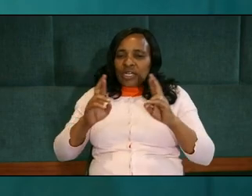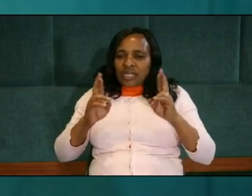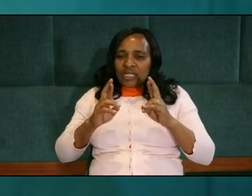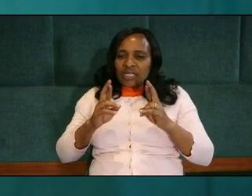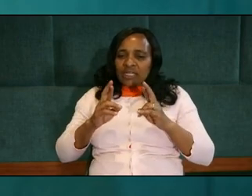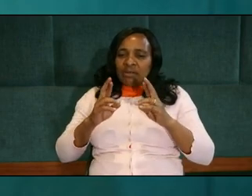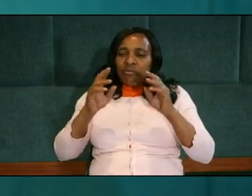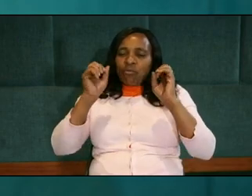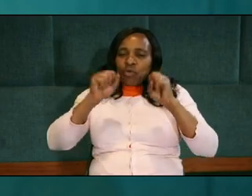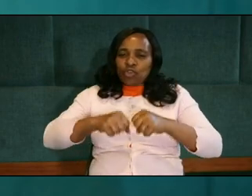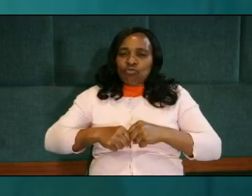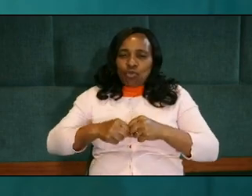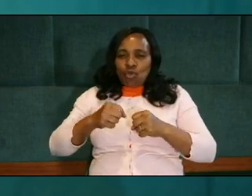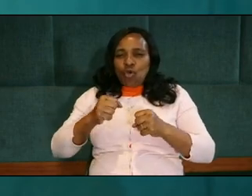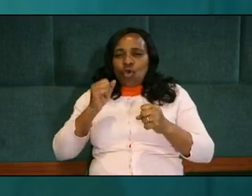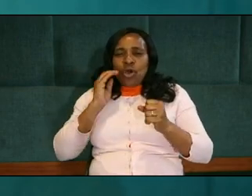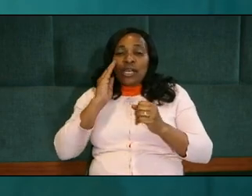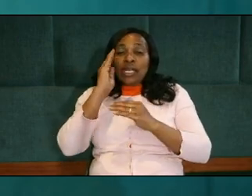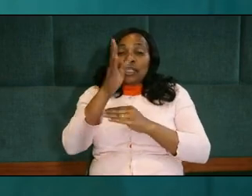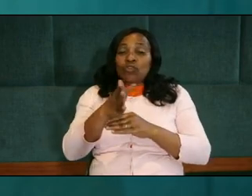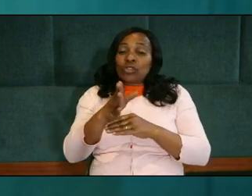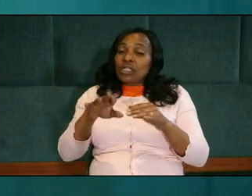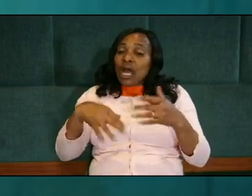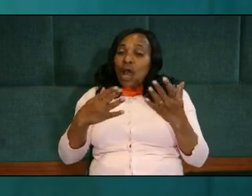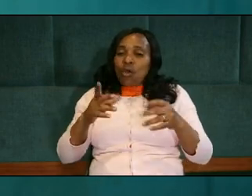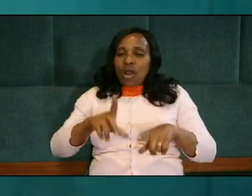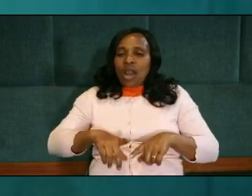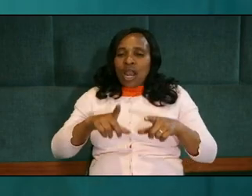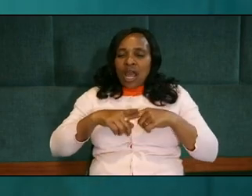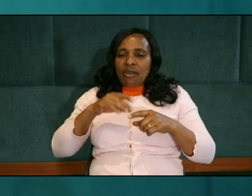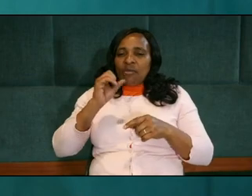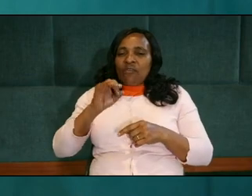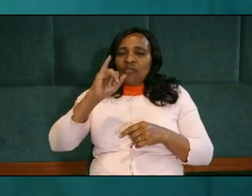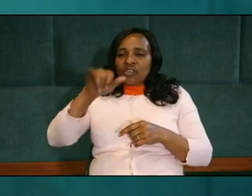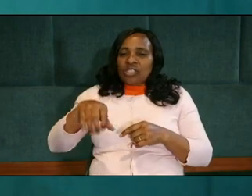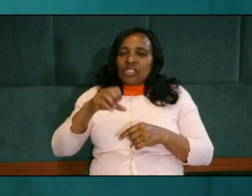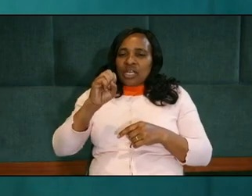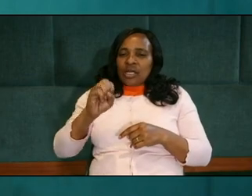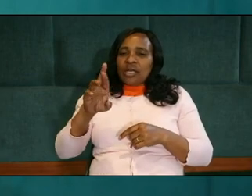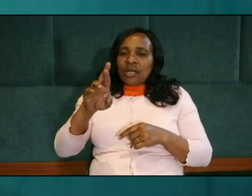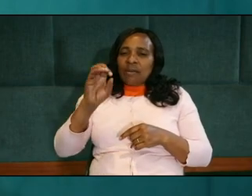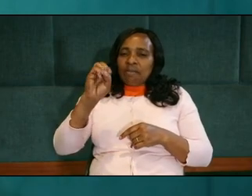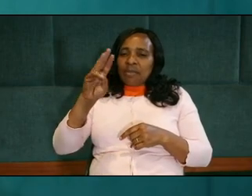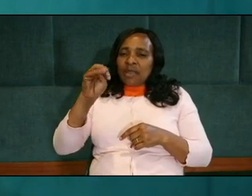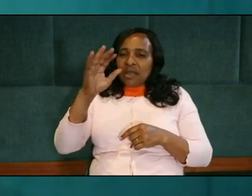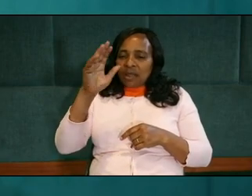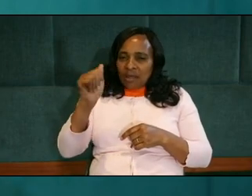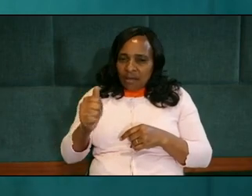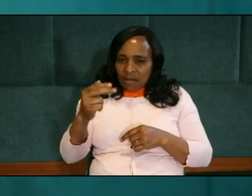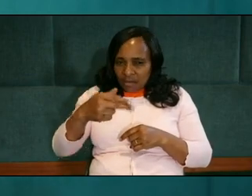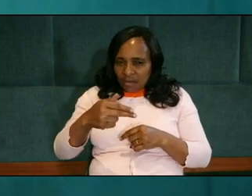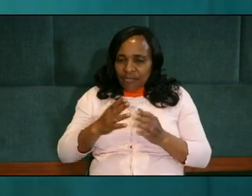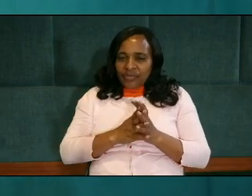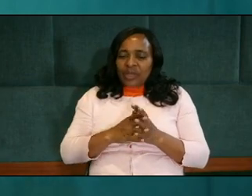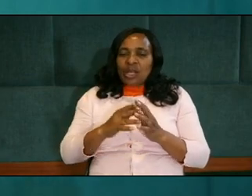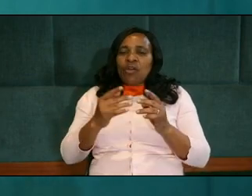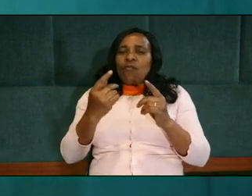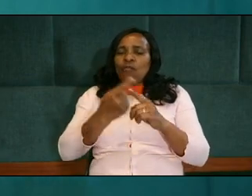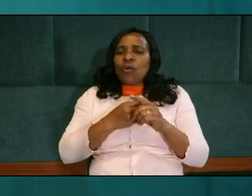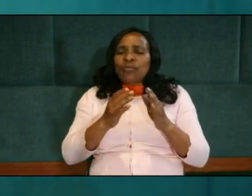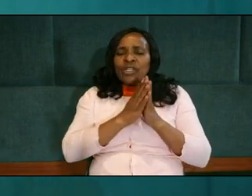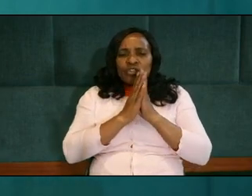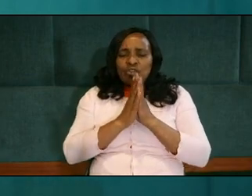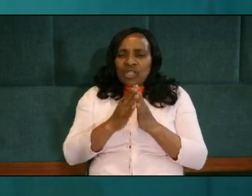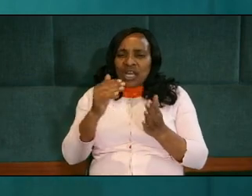predestined how Jeremiah's life was going to, you know, materialize. And from the story again, you